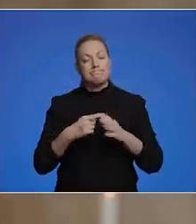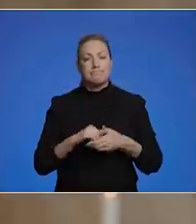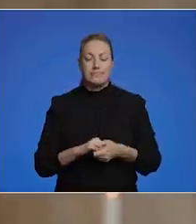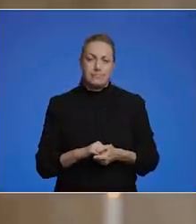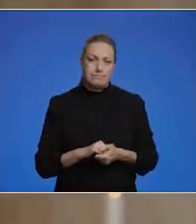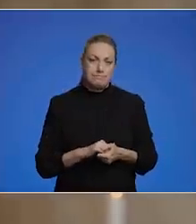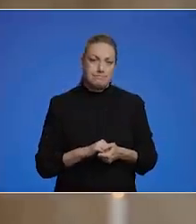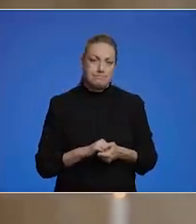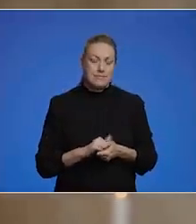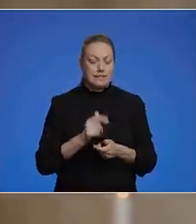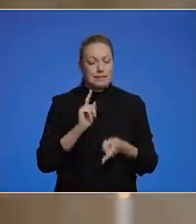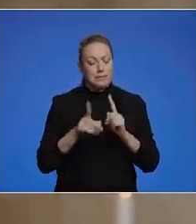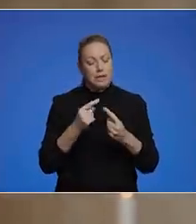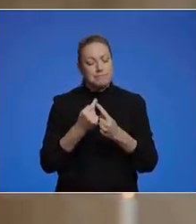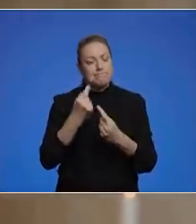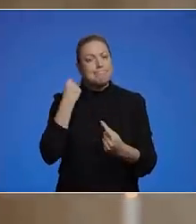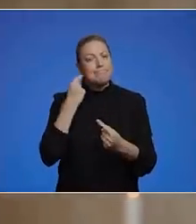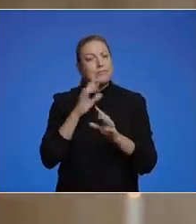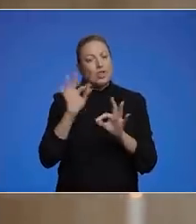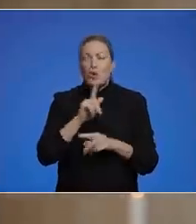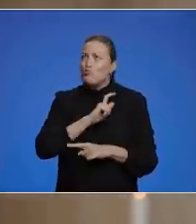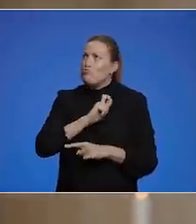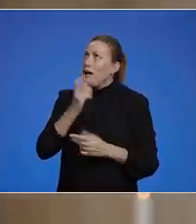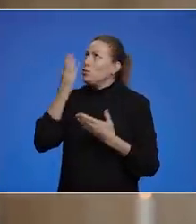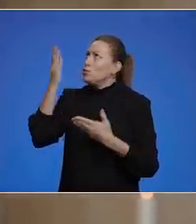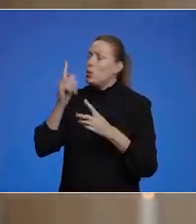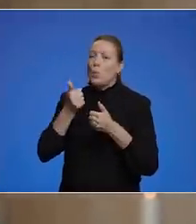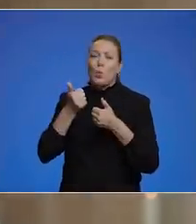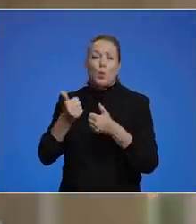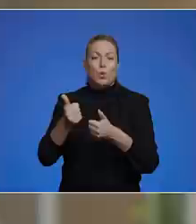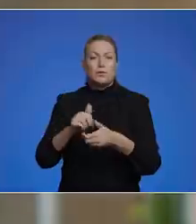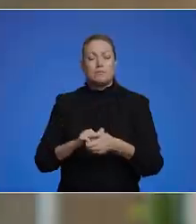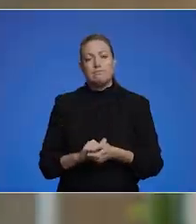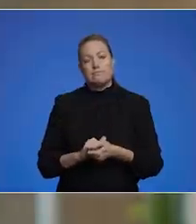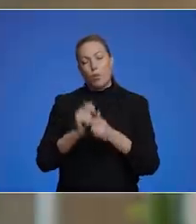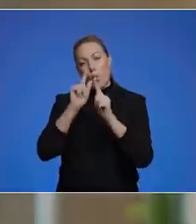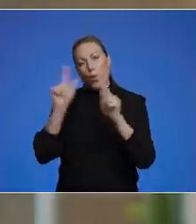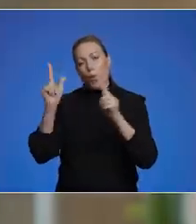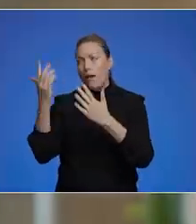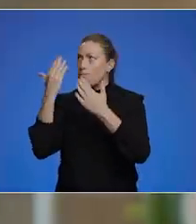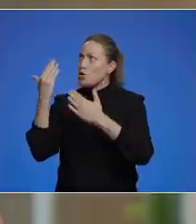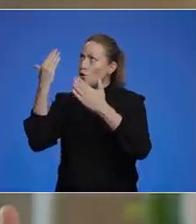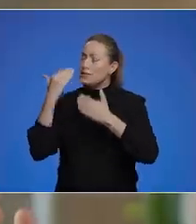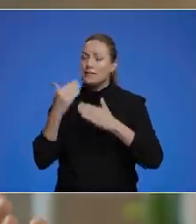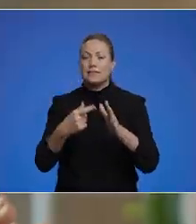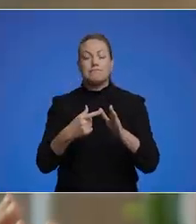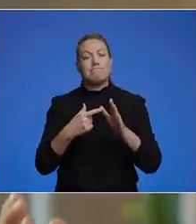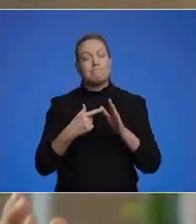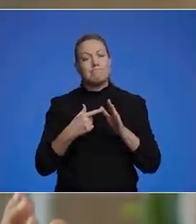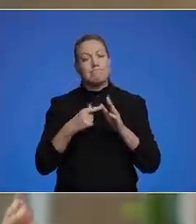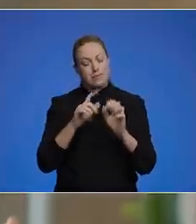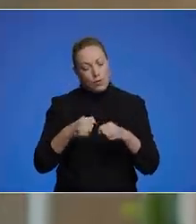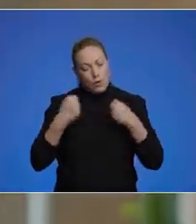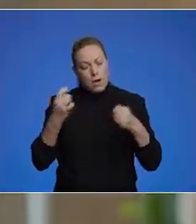we didn't trust in your goodness, Lord, have mercy. Lord, have mercy. And may Almighty God have mercy on